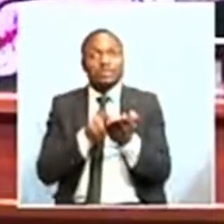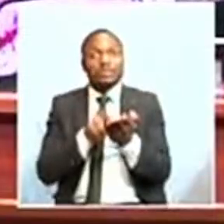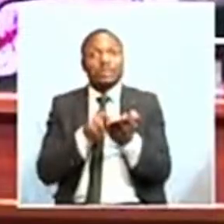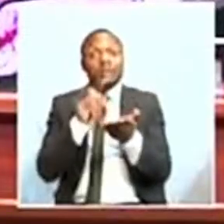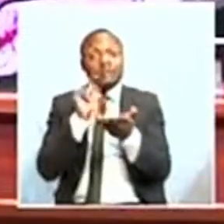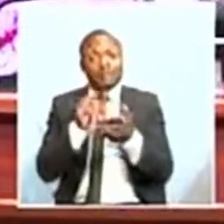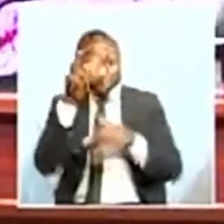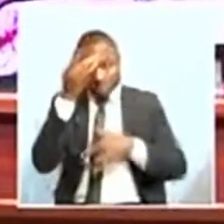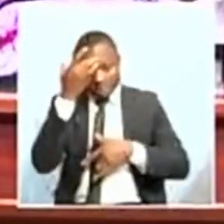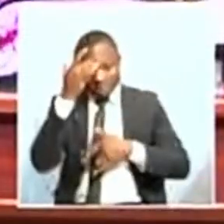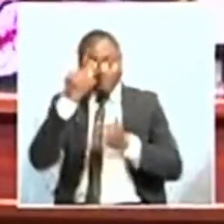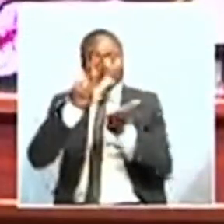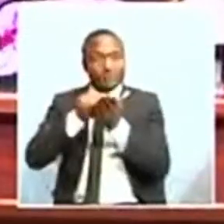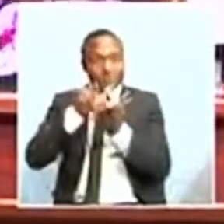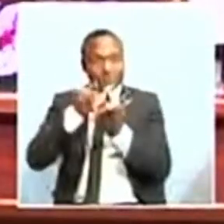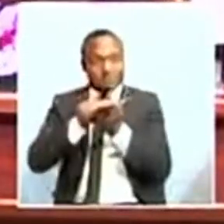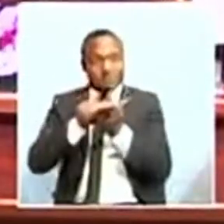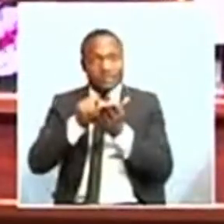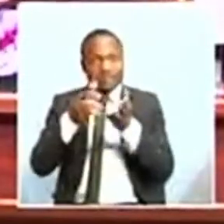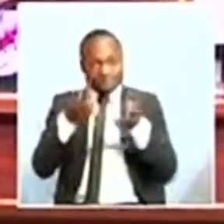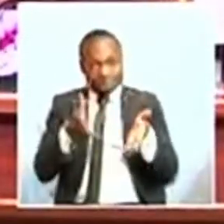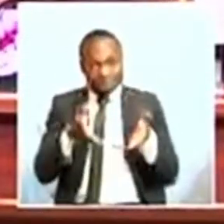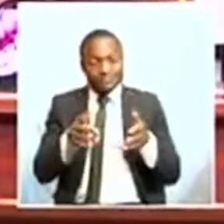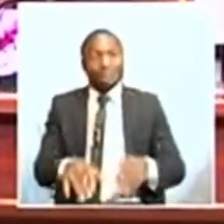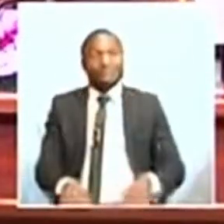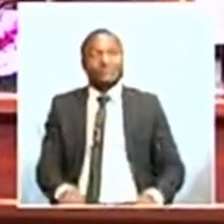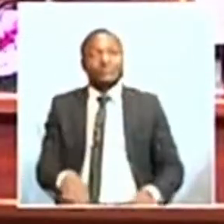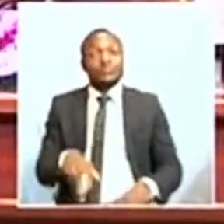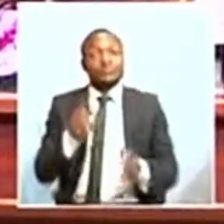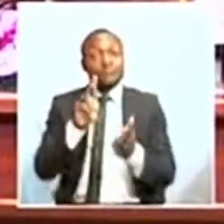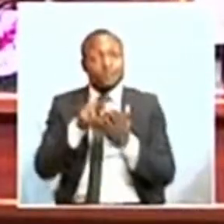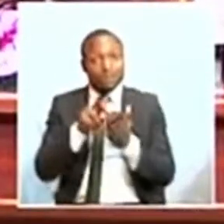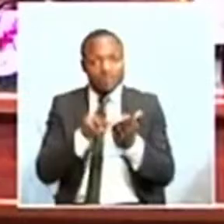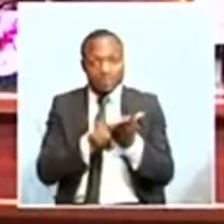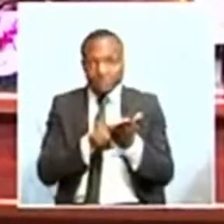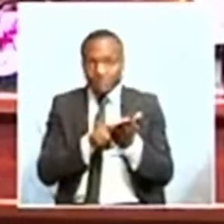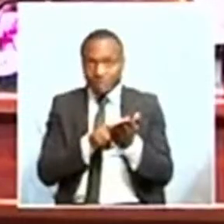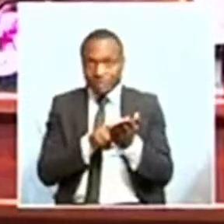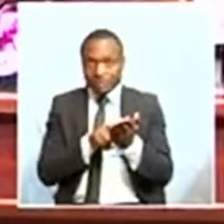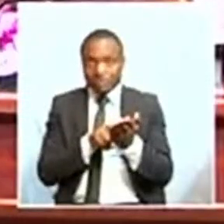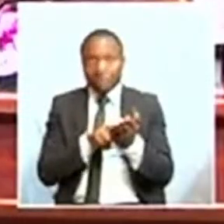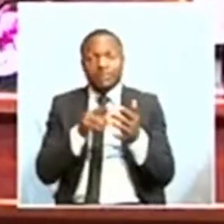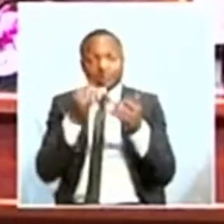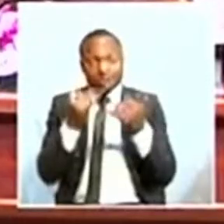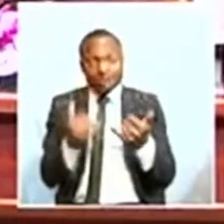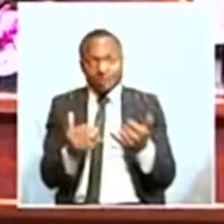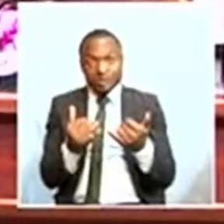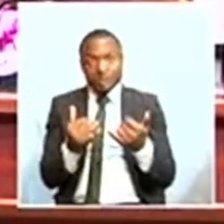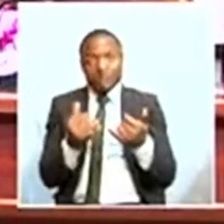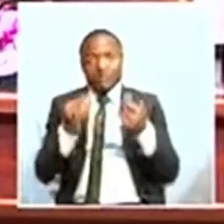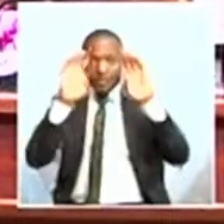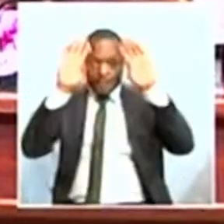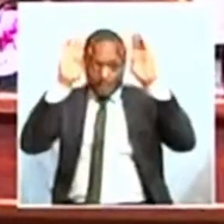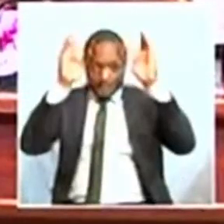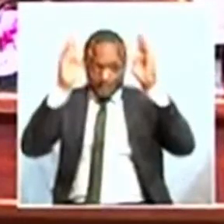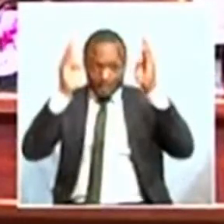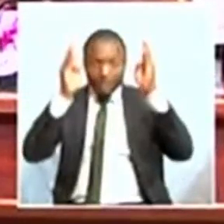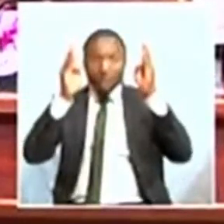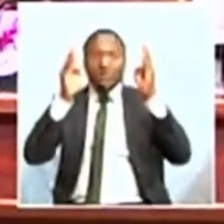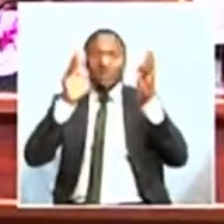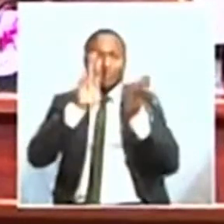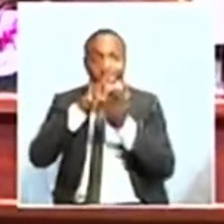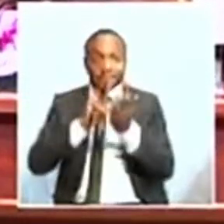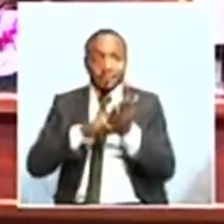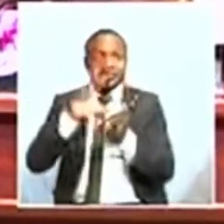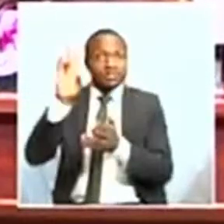cases in Lusaka as a city, recording highest number so far. Bowden Compound has recorded